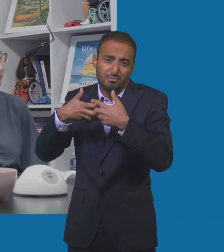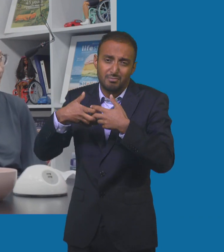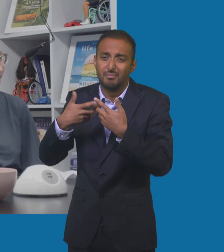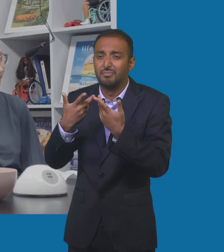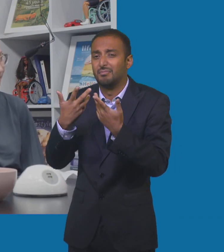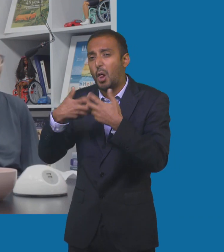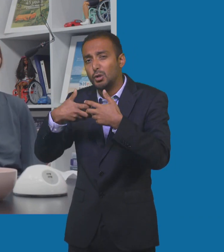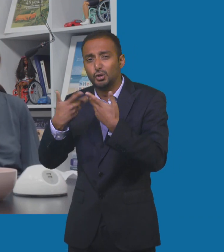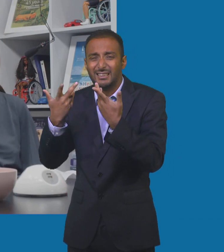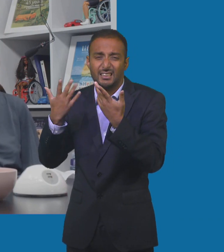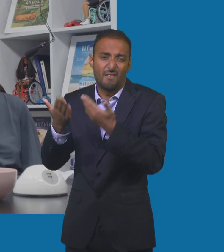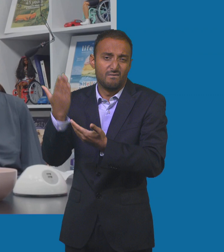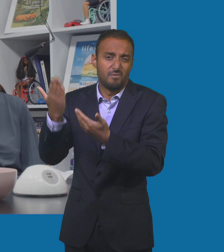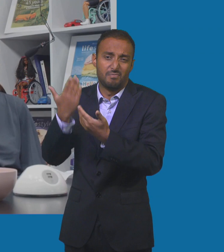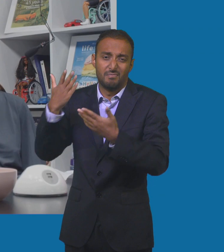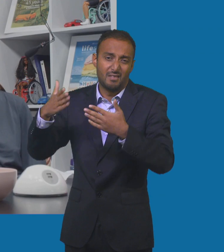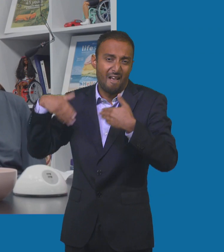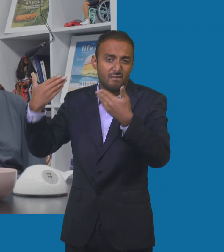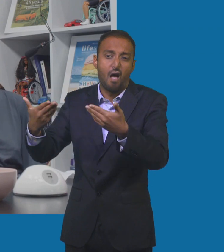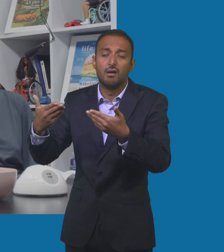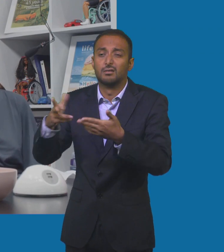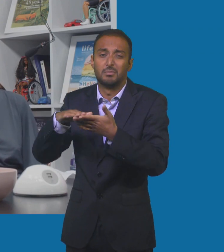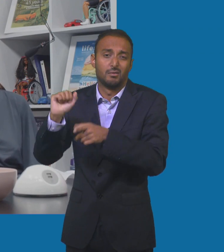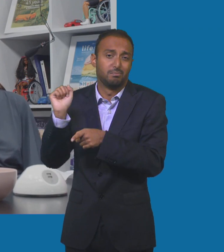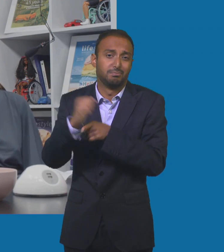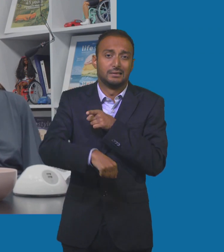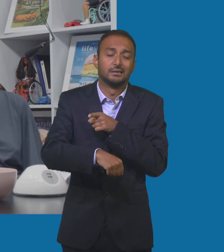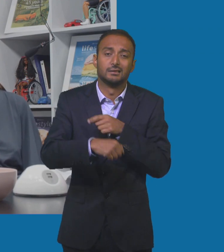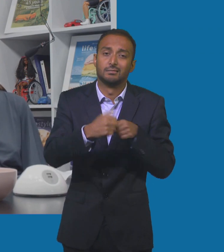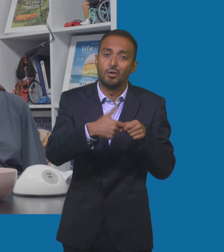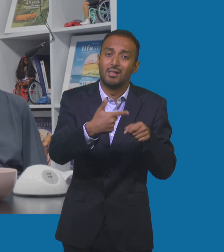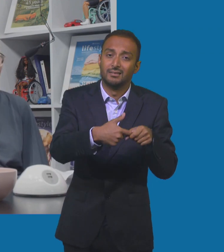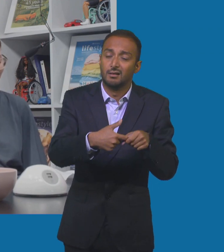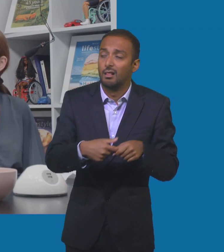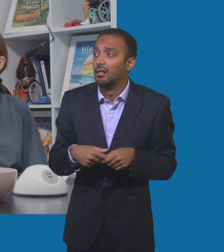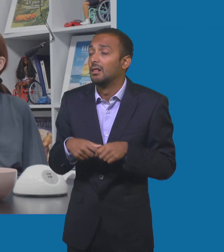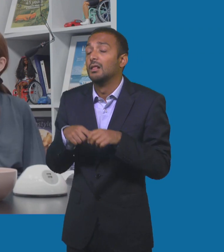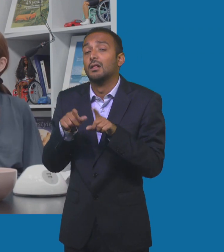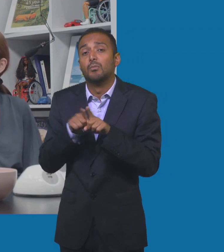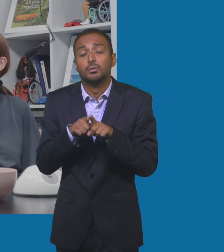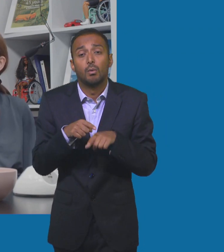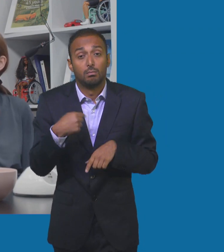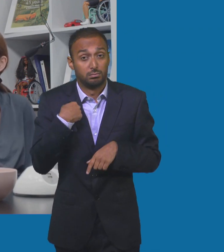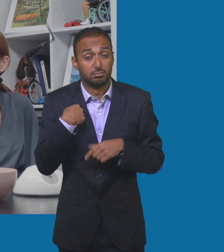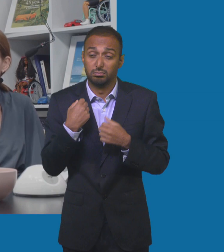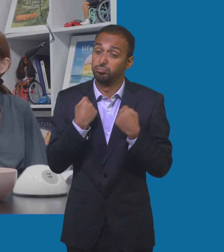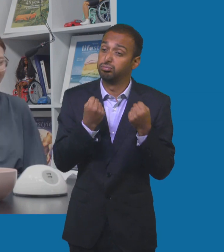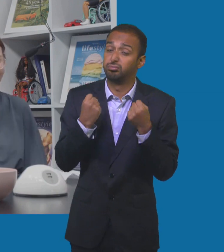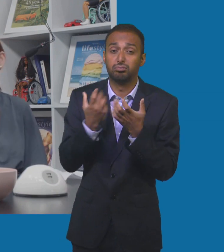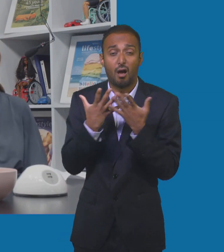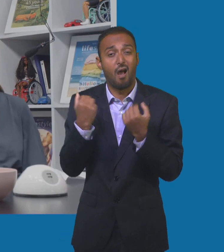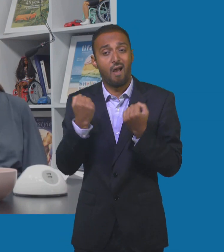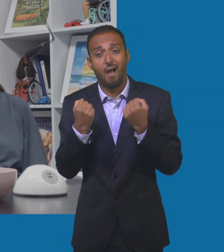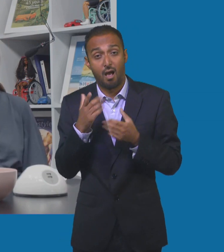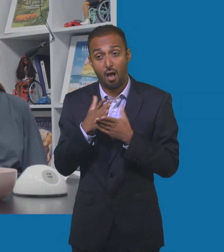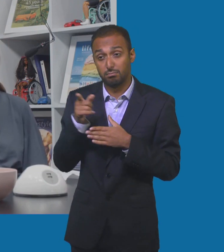diesel cars. I think one of the things that often gets forgotten about as well as someone who drives a lot of cars is they're actually really good to drive. In that people